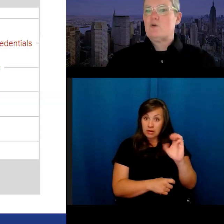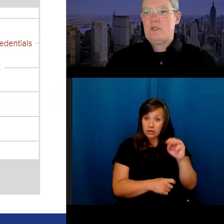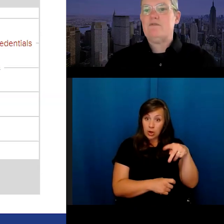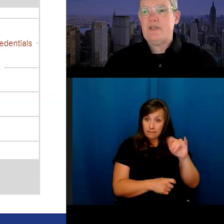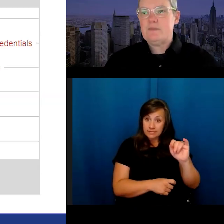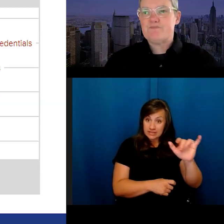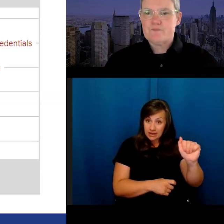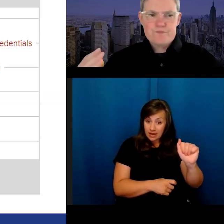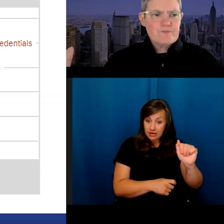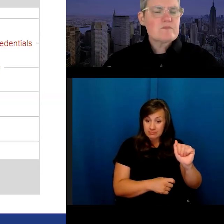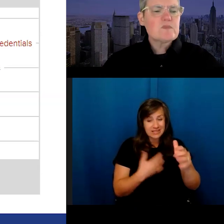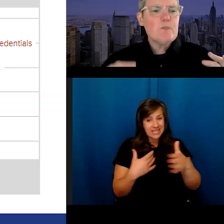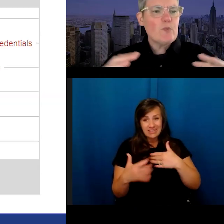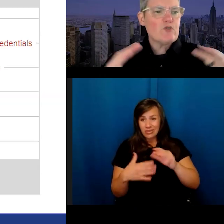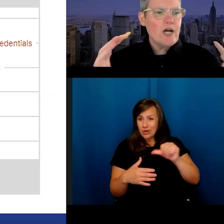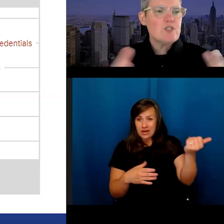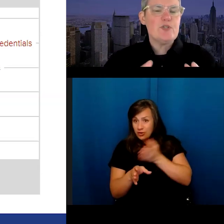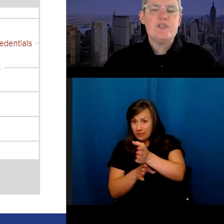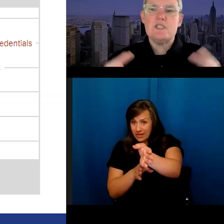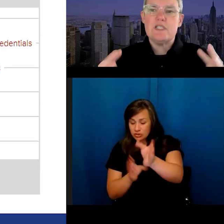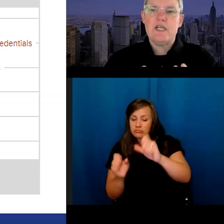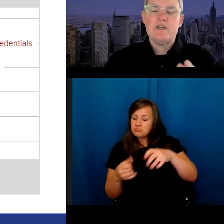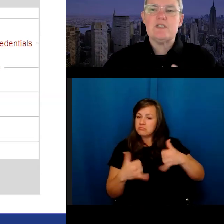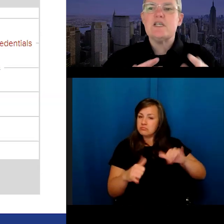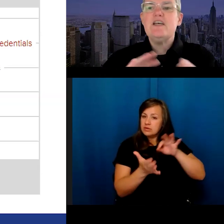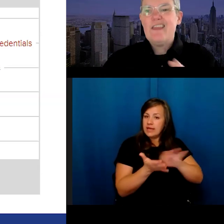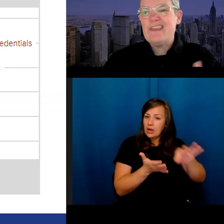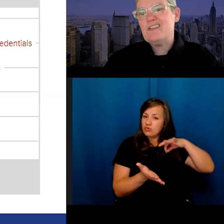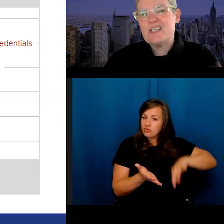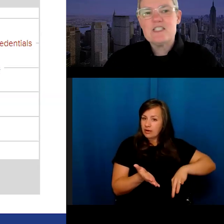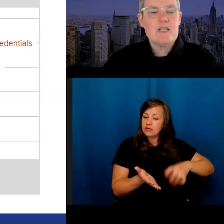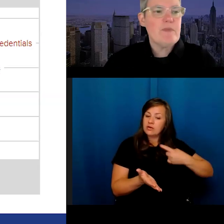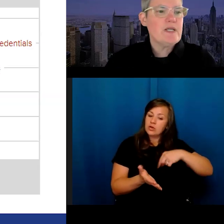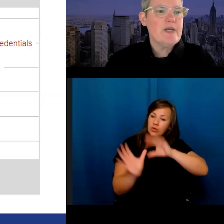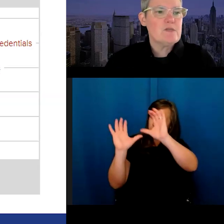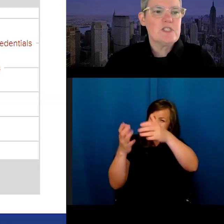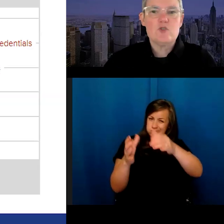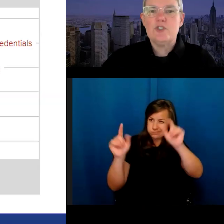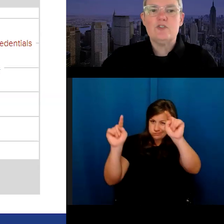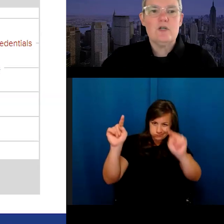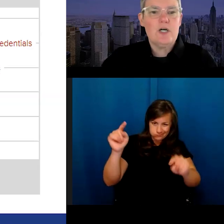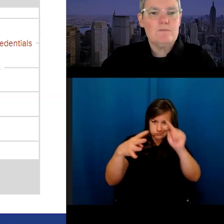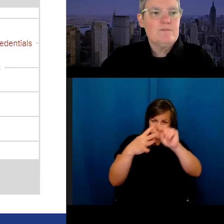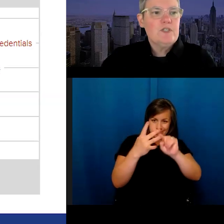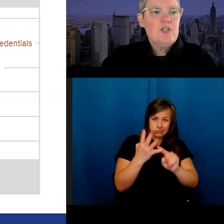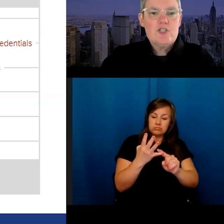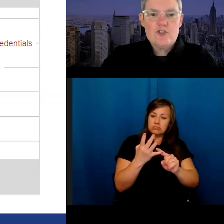would still get credit for that. But we try to put these in areas that, like I said, make some sense when